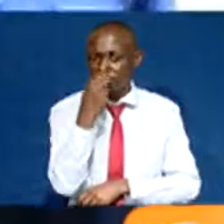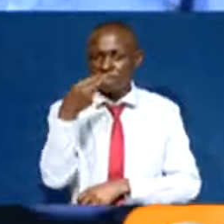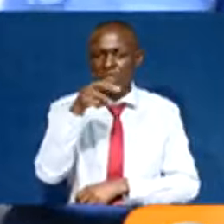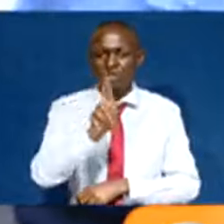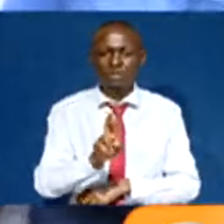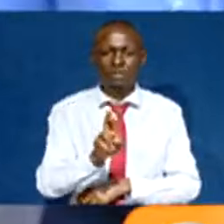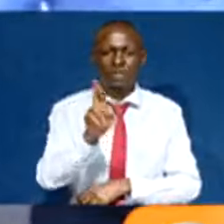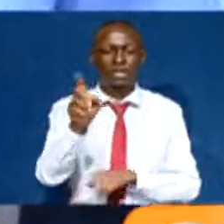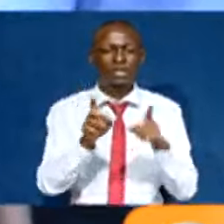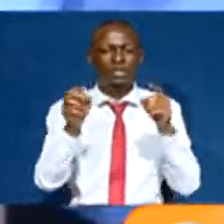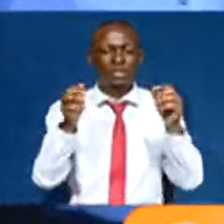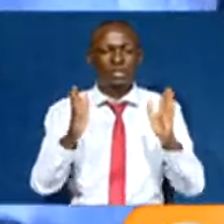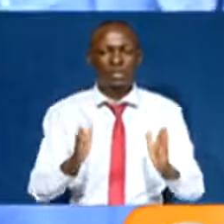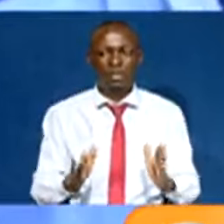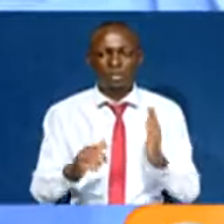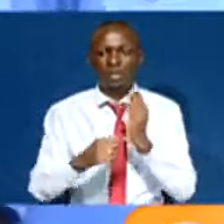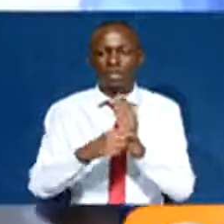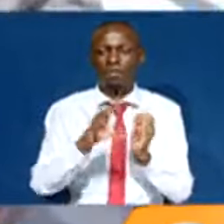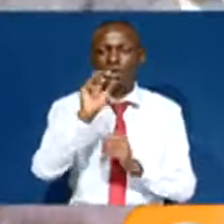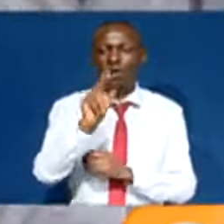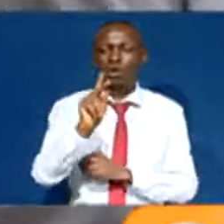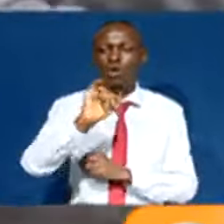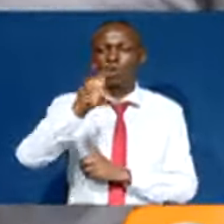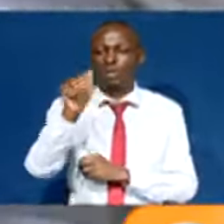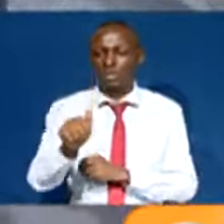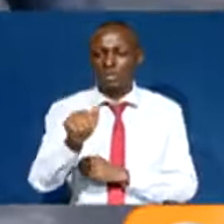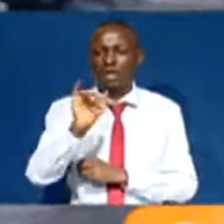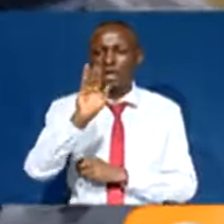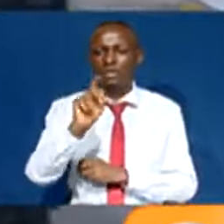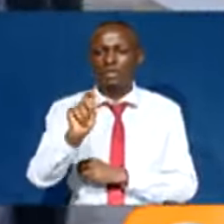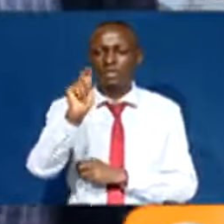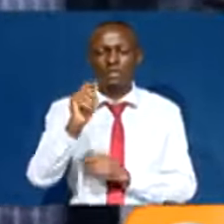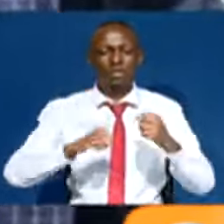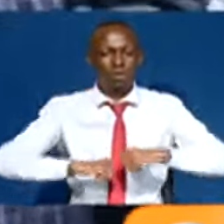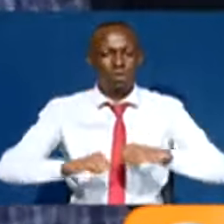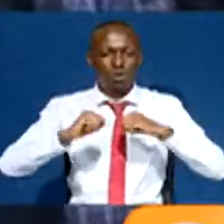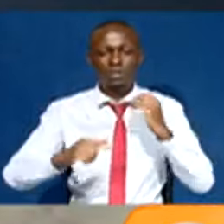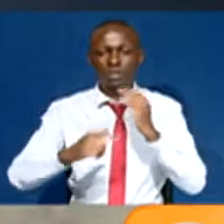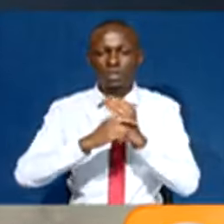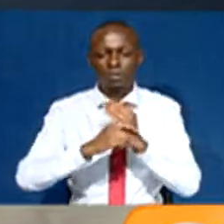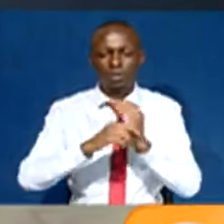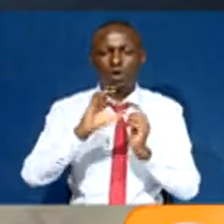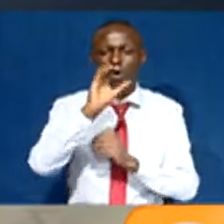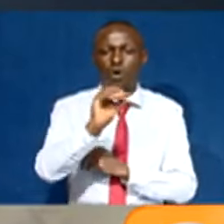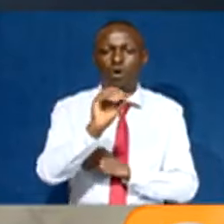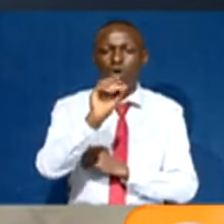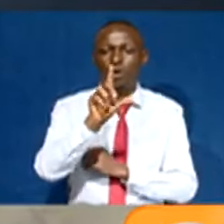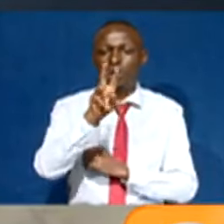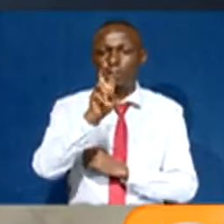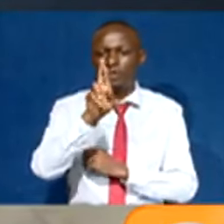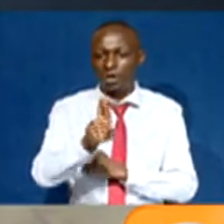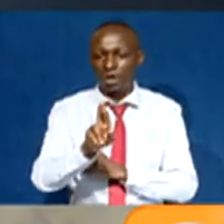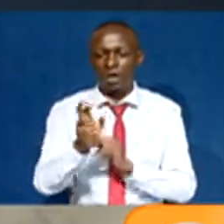Resource Director Stanvas Opija, ICT Officer Payroll Section Oliver Okinyi, Accountant Payroll